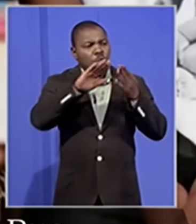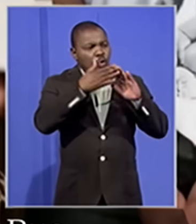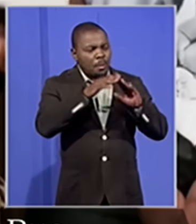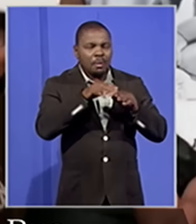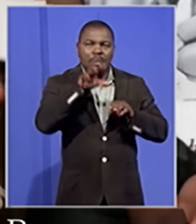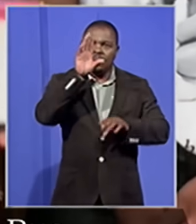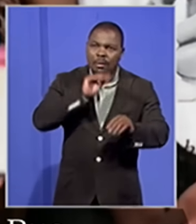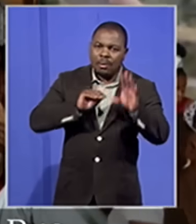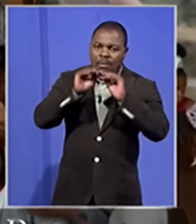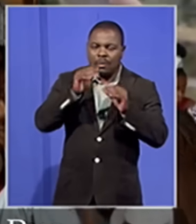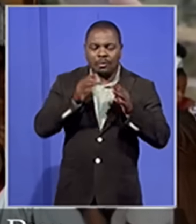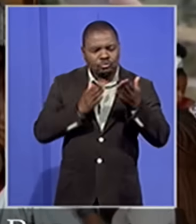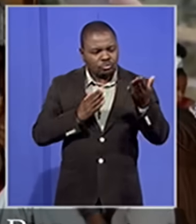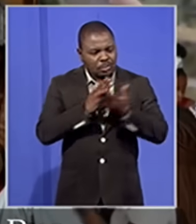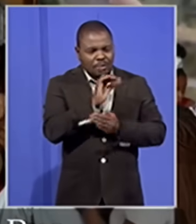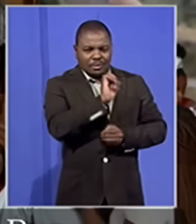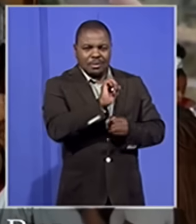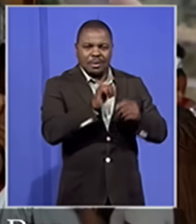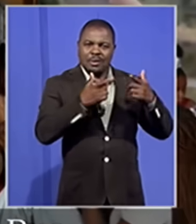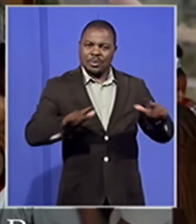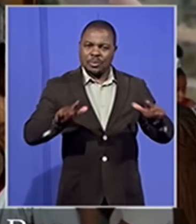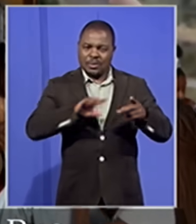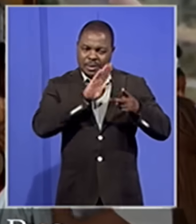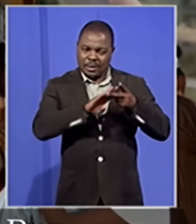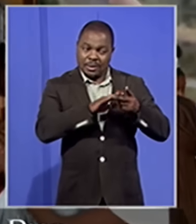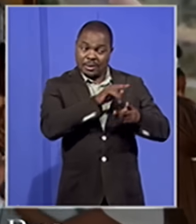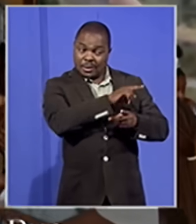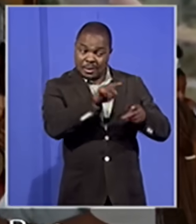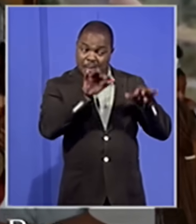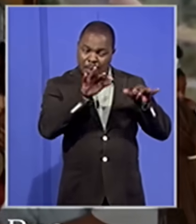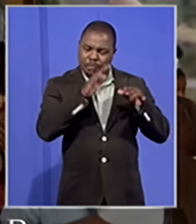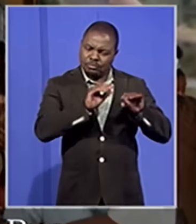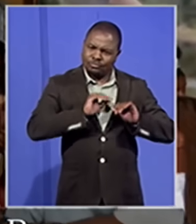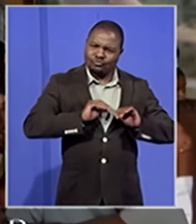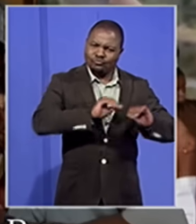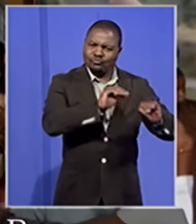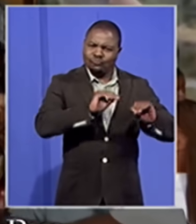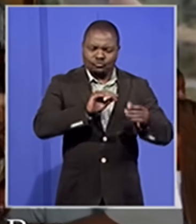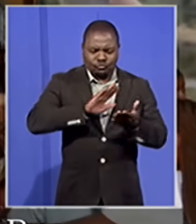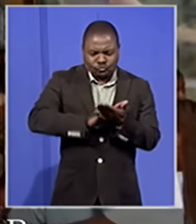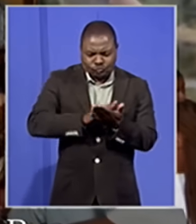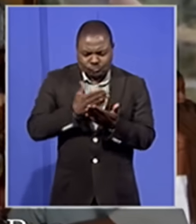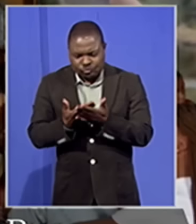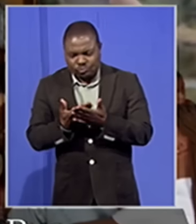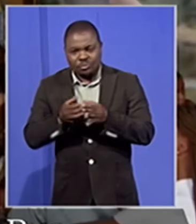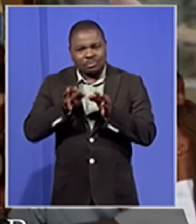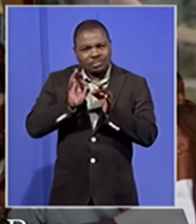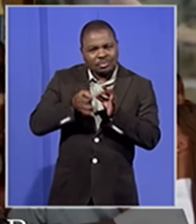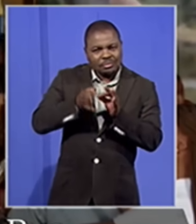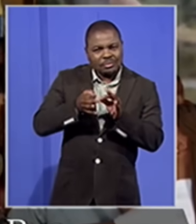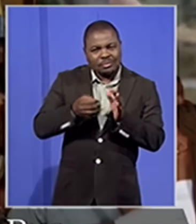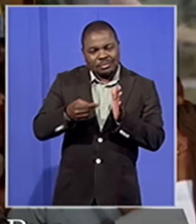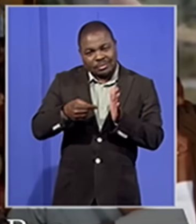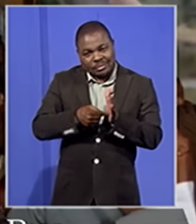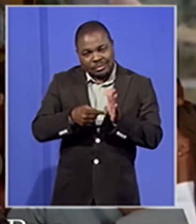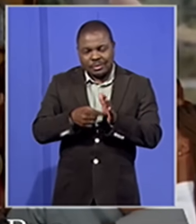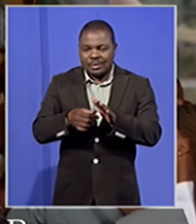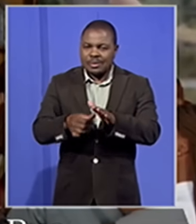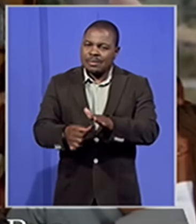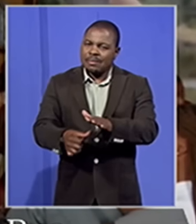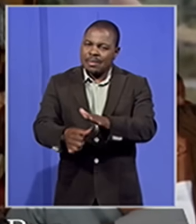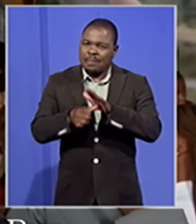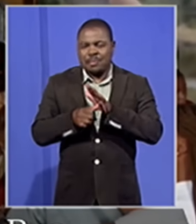puo. Mme le hona ho ruta setjhaba bohlokwa ba bofetoledi le lona bona bana